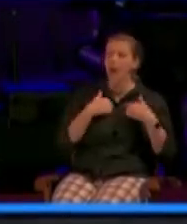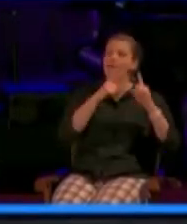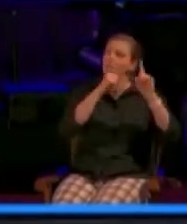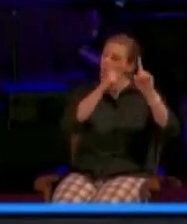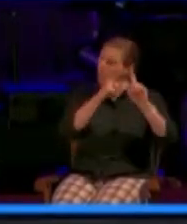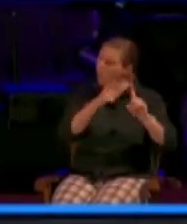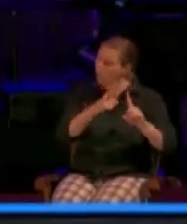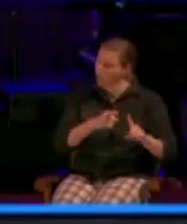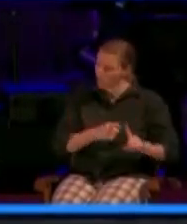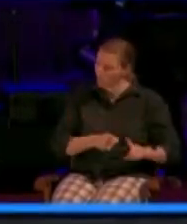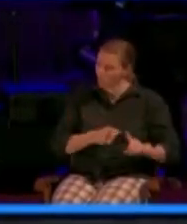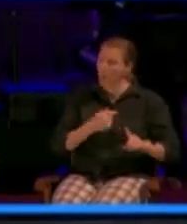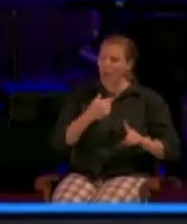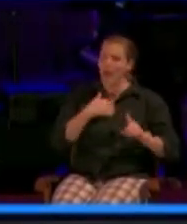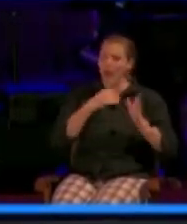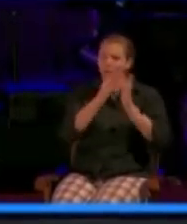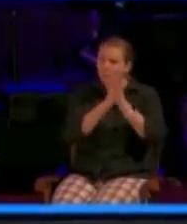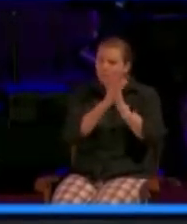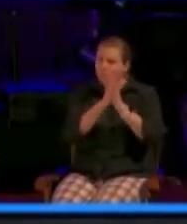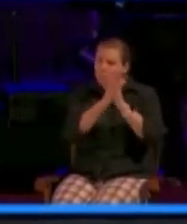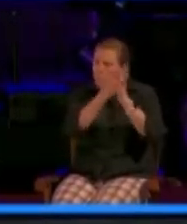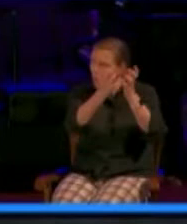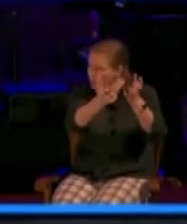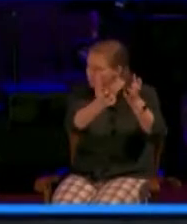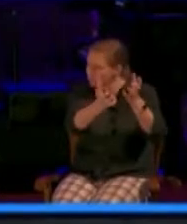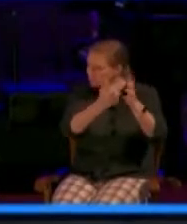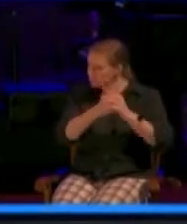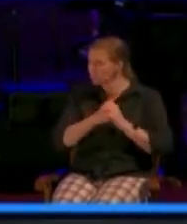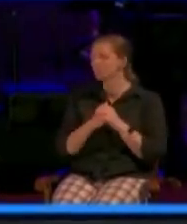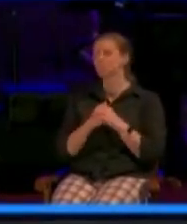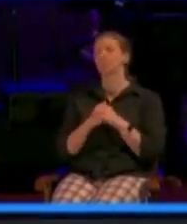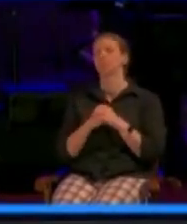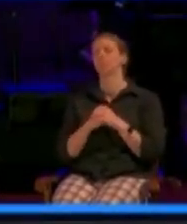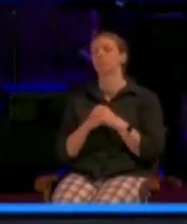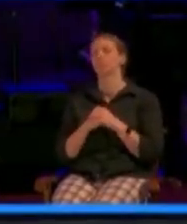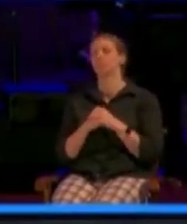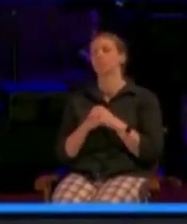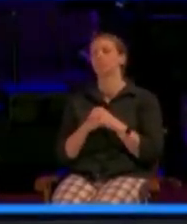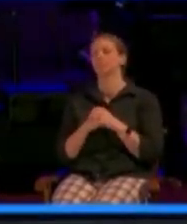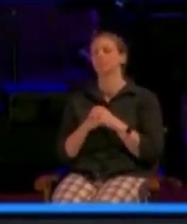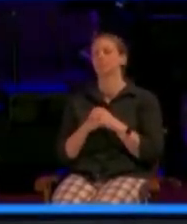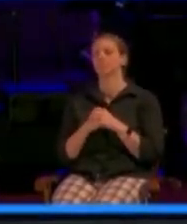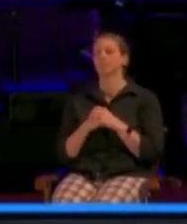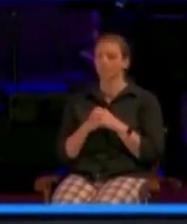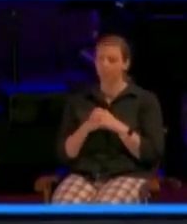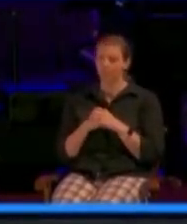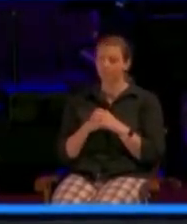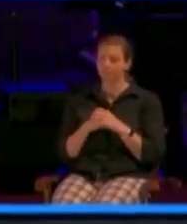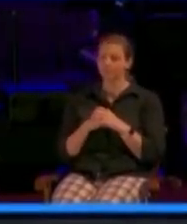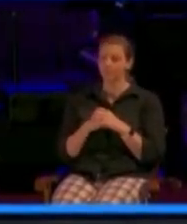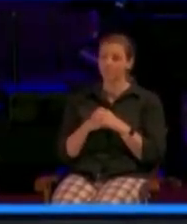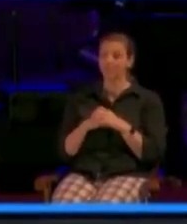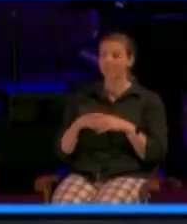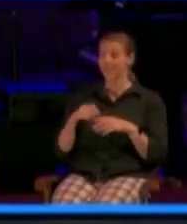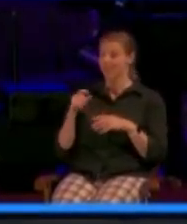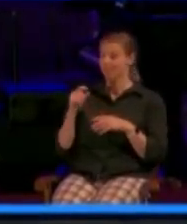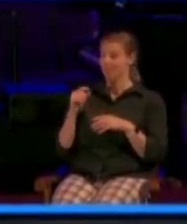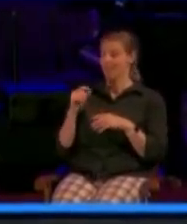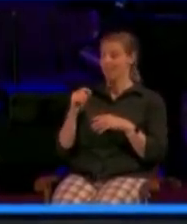life. Money wasn't among them. Some of you, like in the first service, they love antiques. You